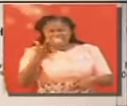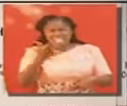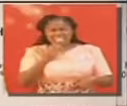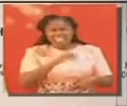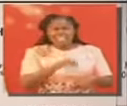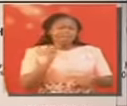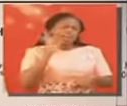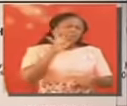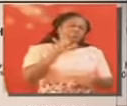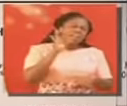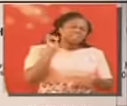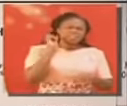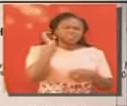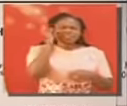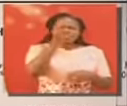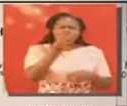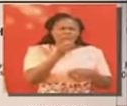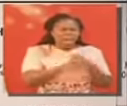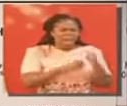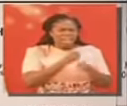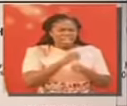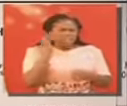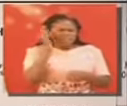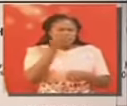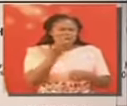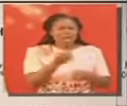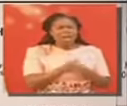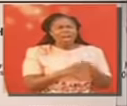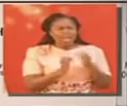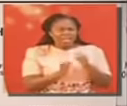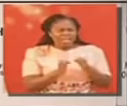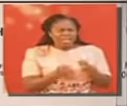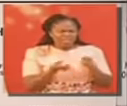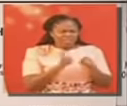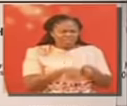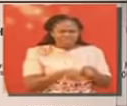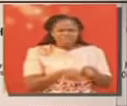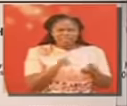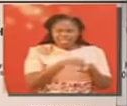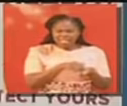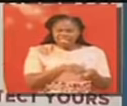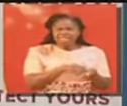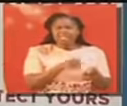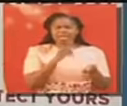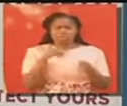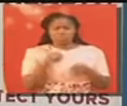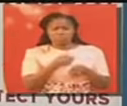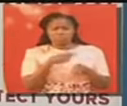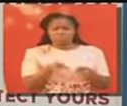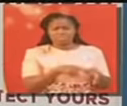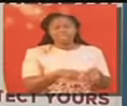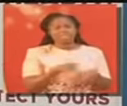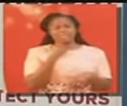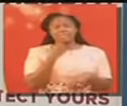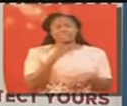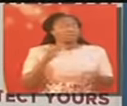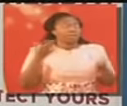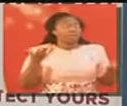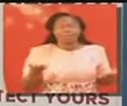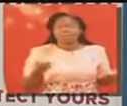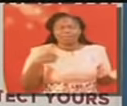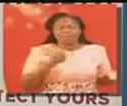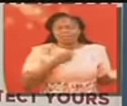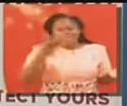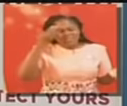Okay, thank you for the question. I'm interested in your timing of the pandemic in a five-year time frame. We have no idea when pandemics will or will